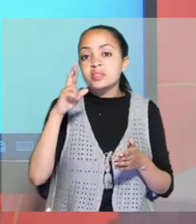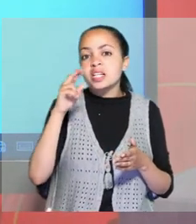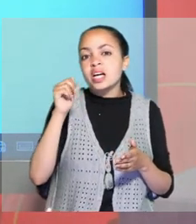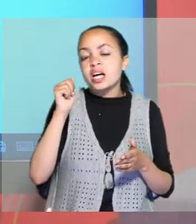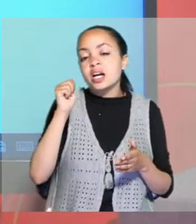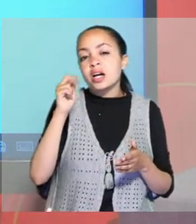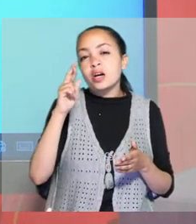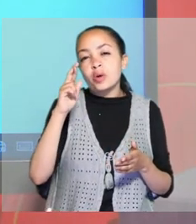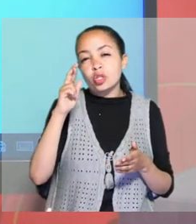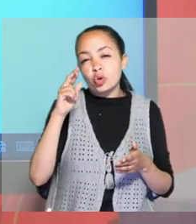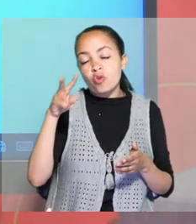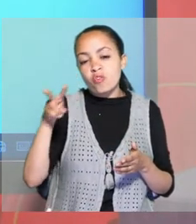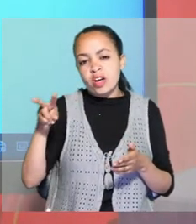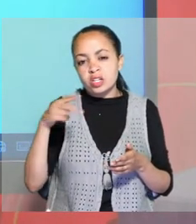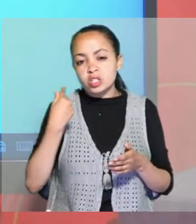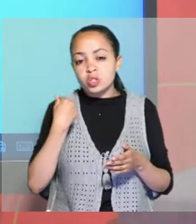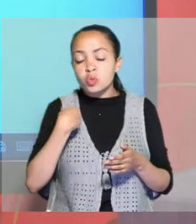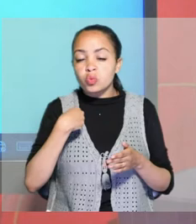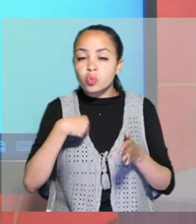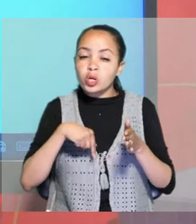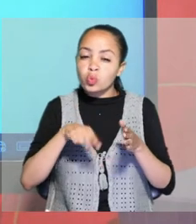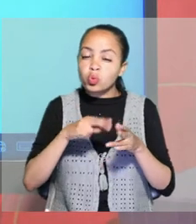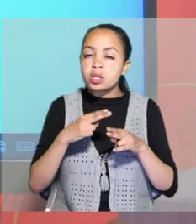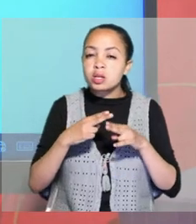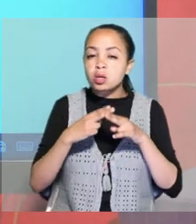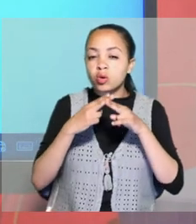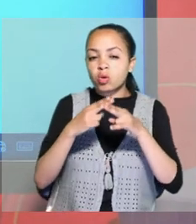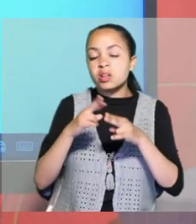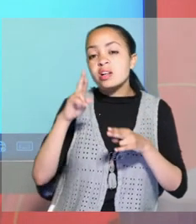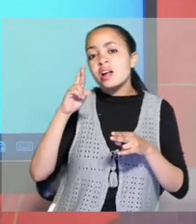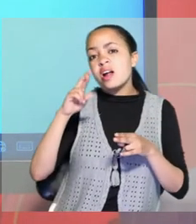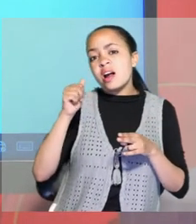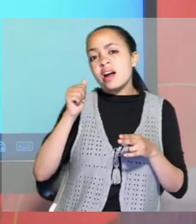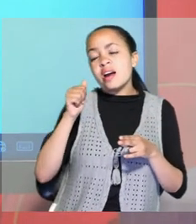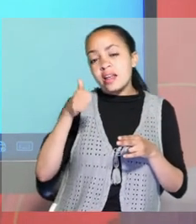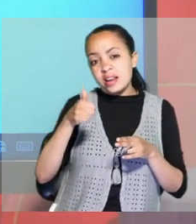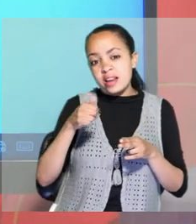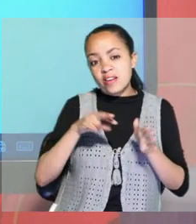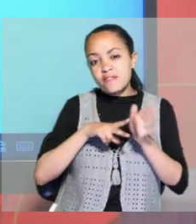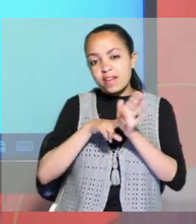Here, when we say RNA virus, they simply